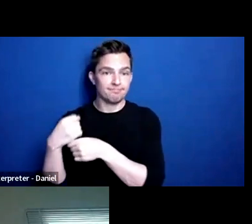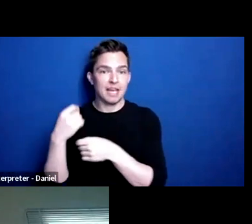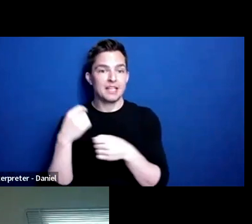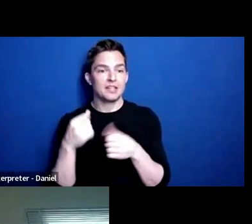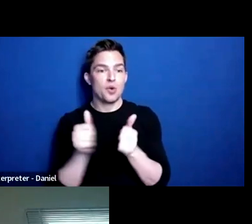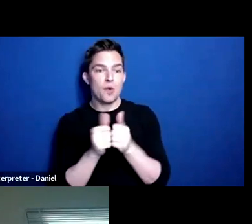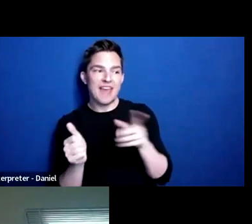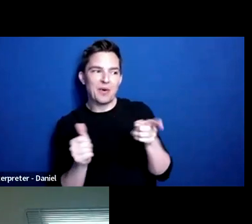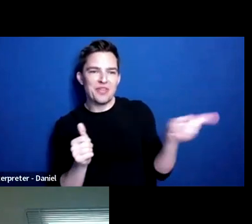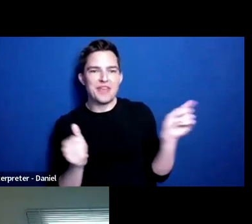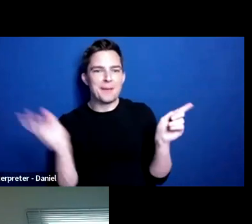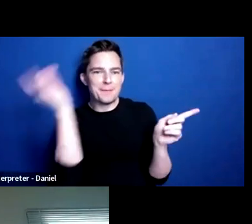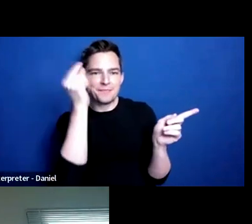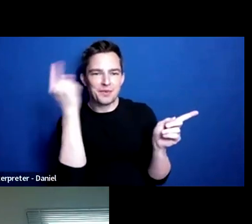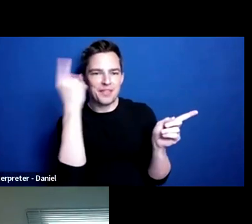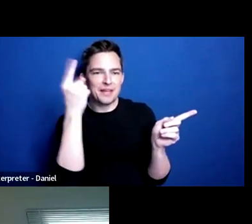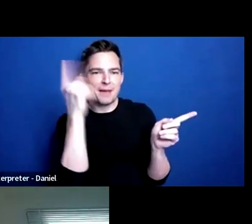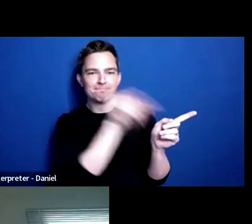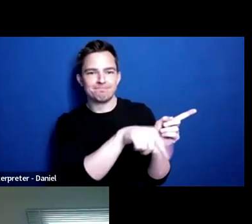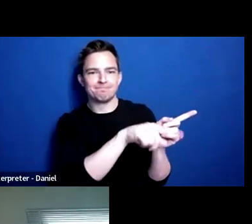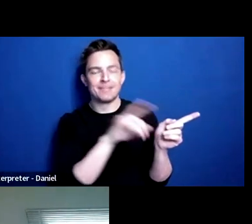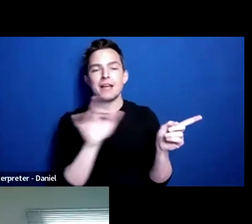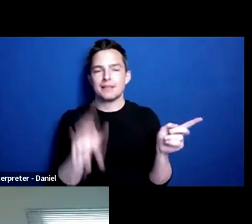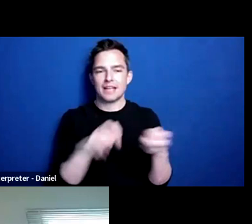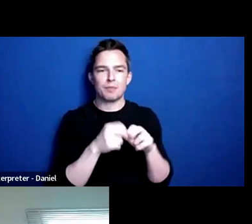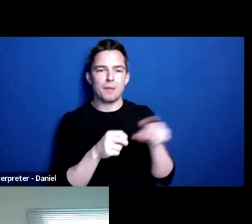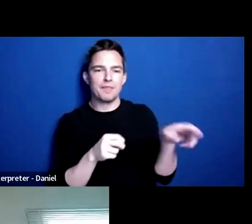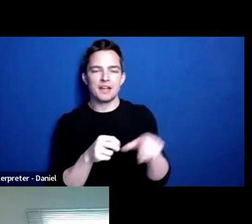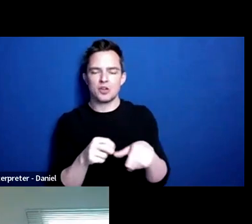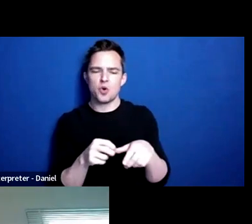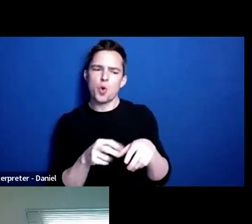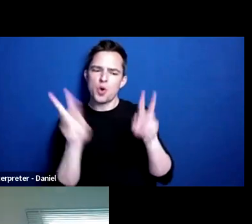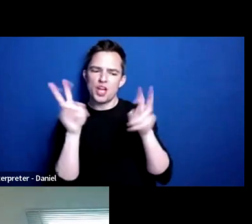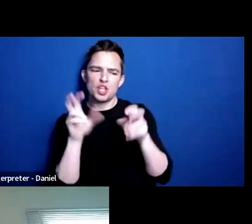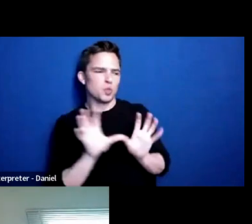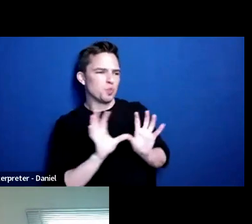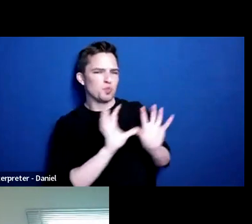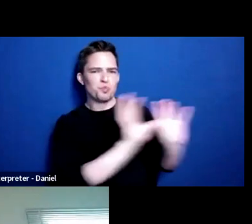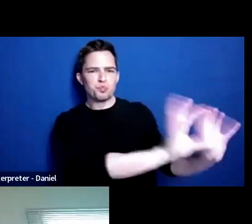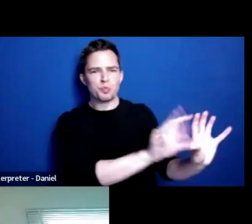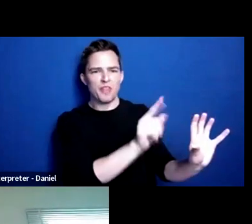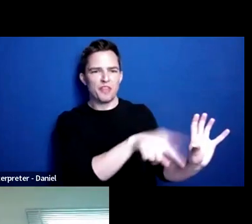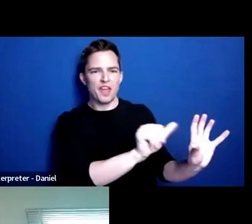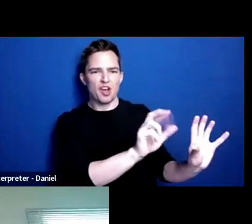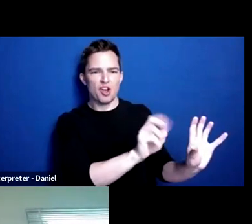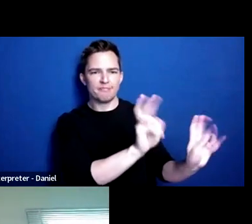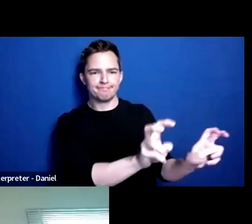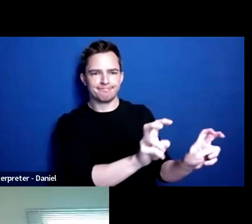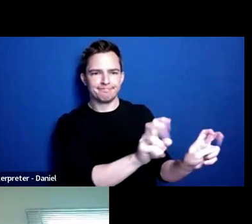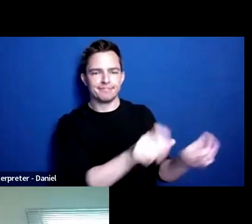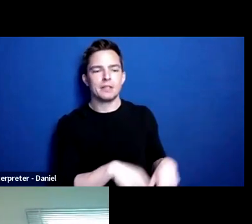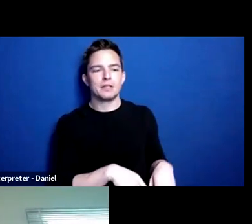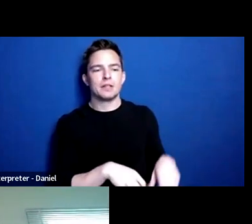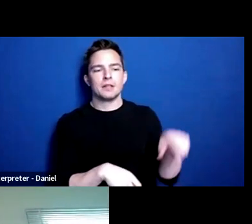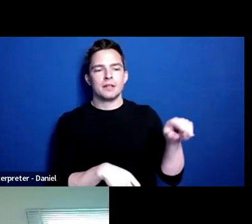in mind is a problem that that this community has. And that is